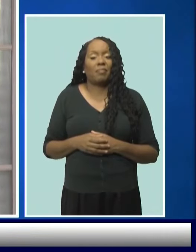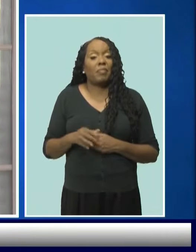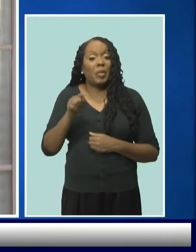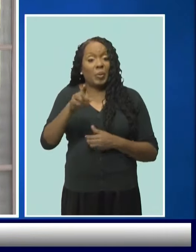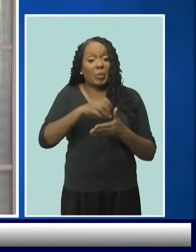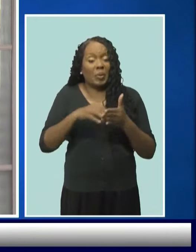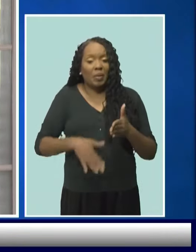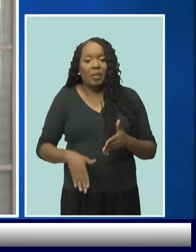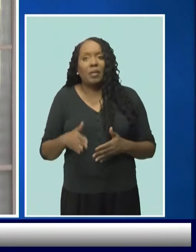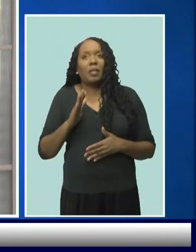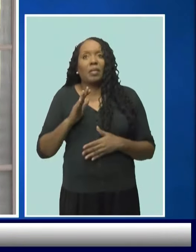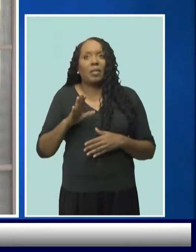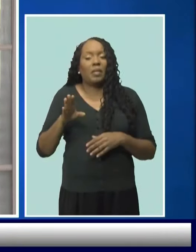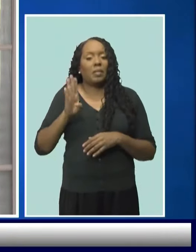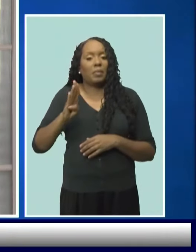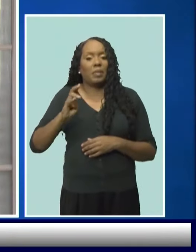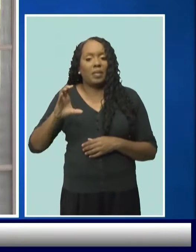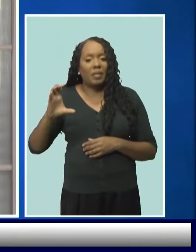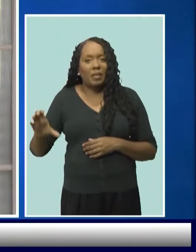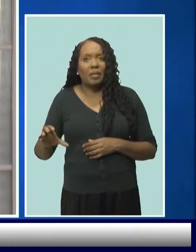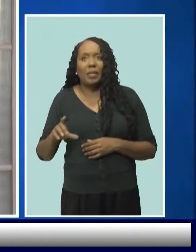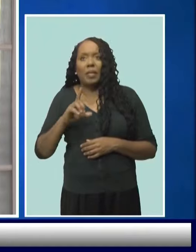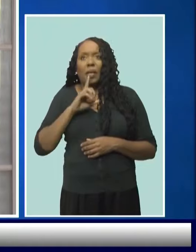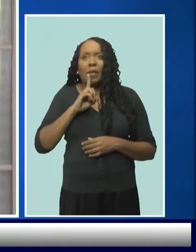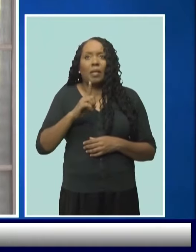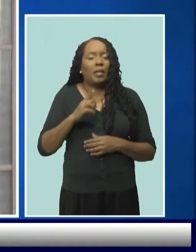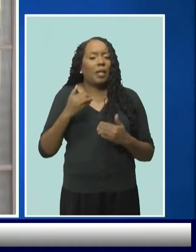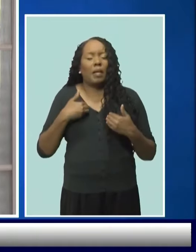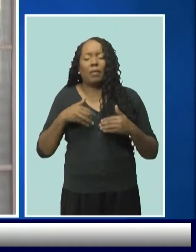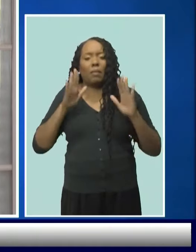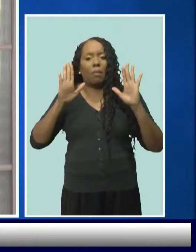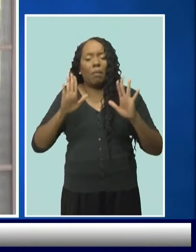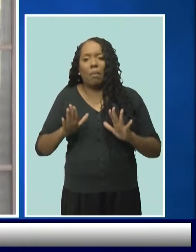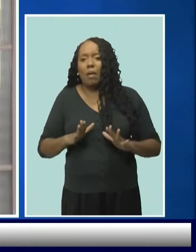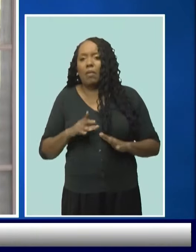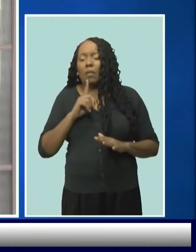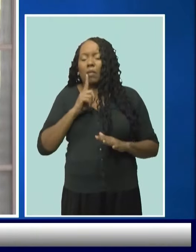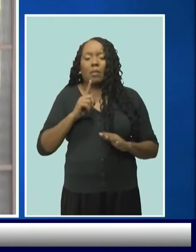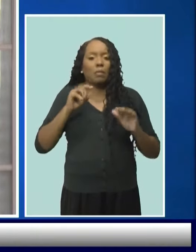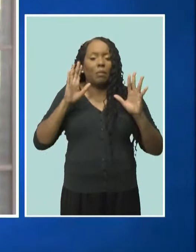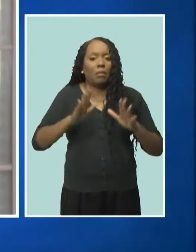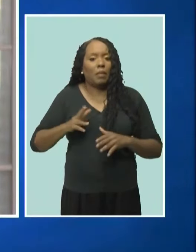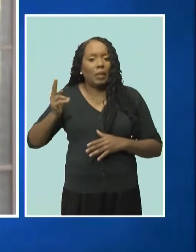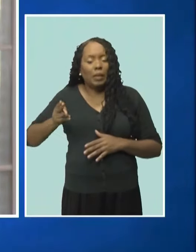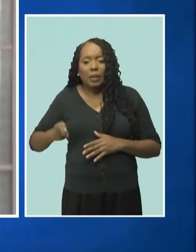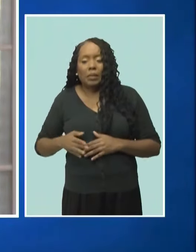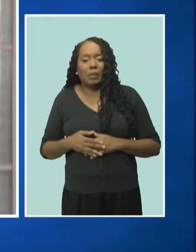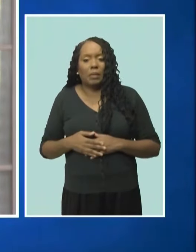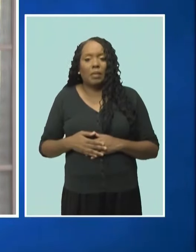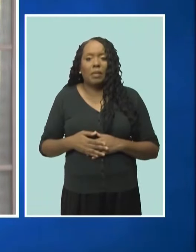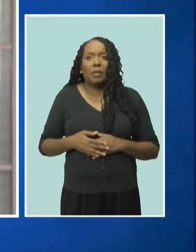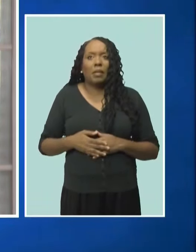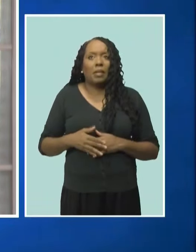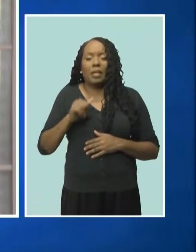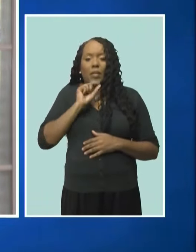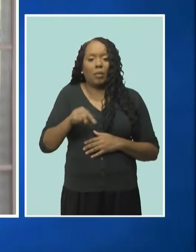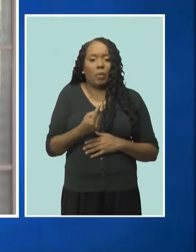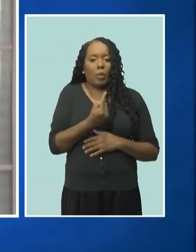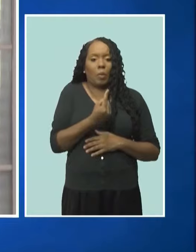to. Barbados Community College has a rich history. We could not do it without them. This is not a one-way